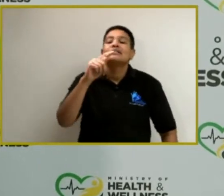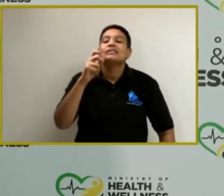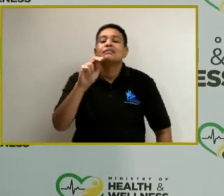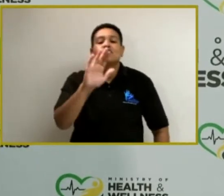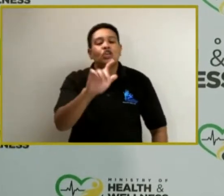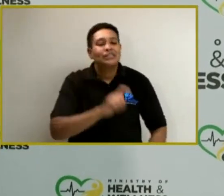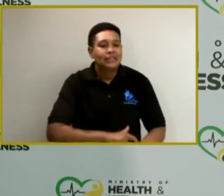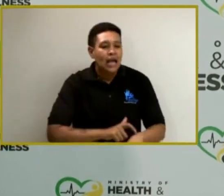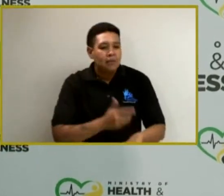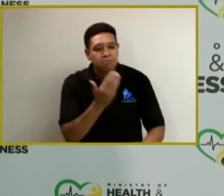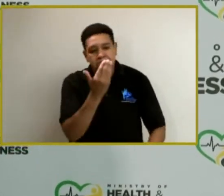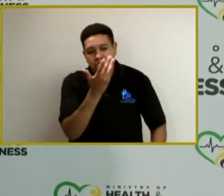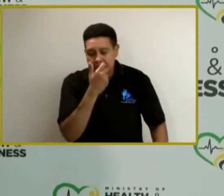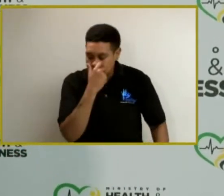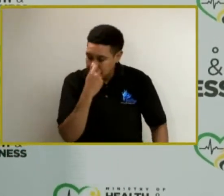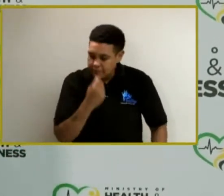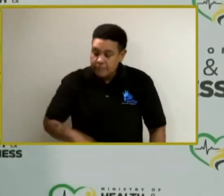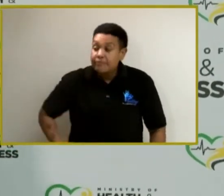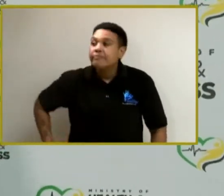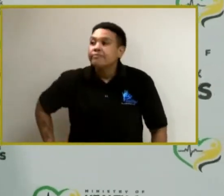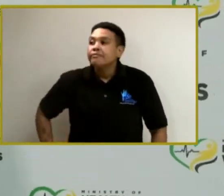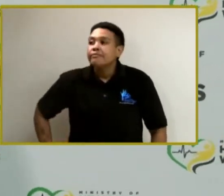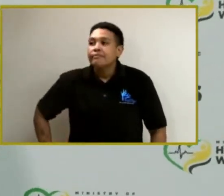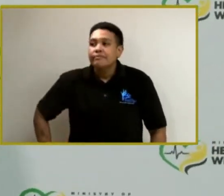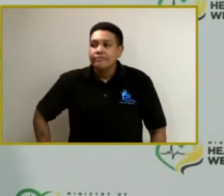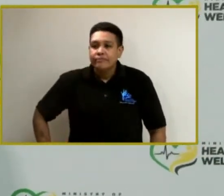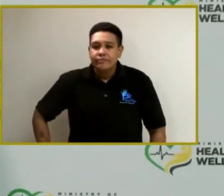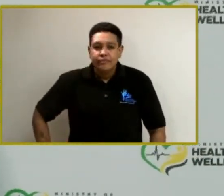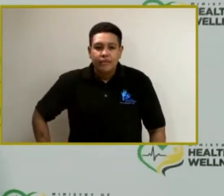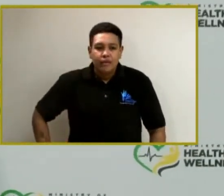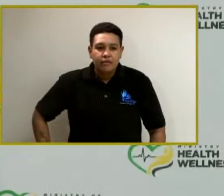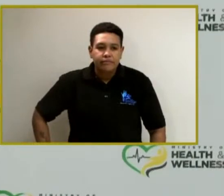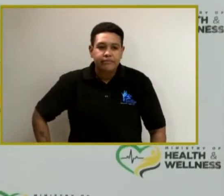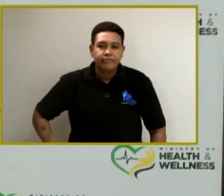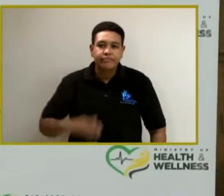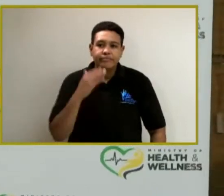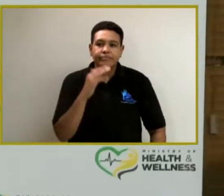time. Thank you very much, Minister. Just reminding our